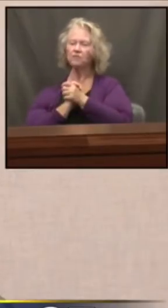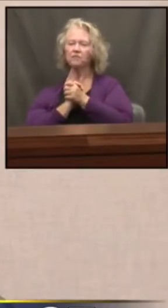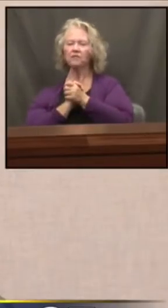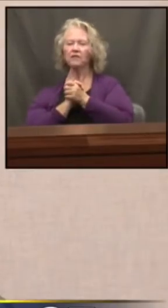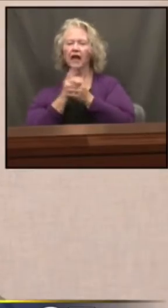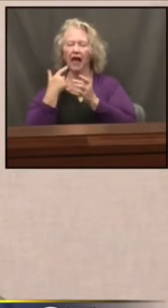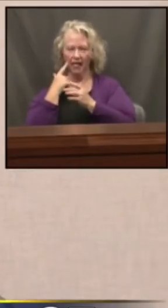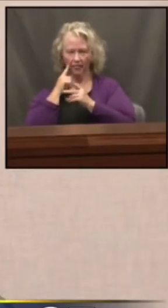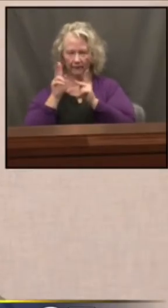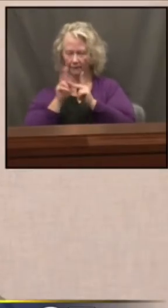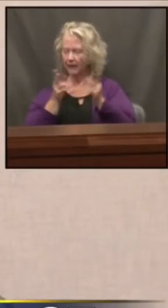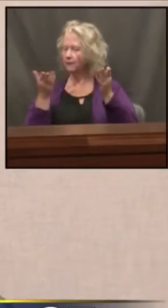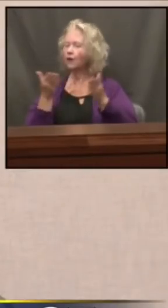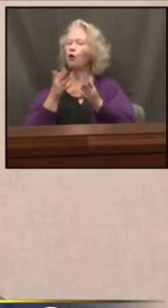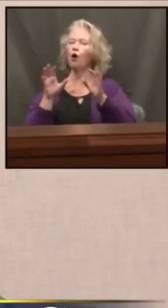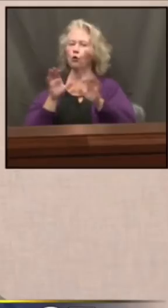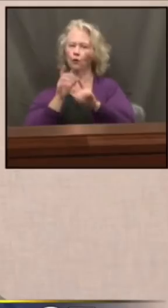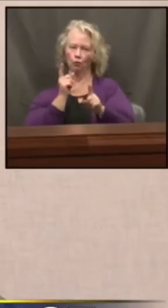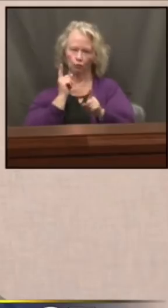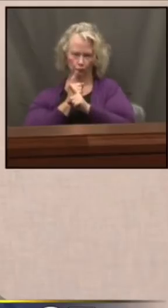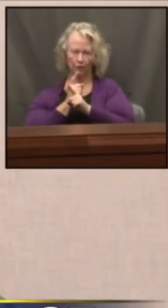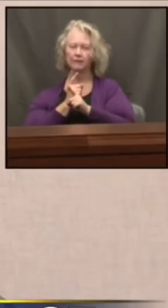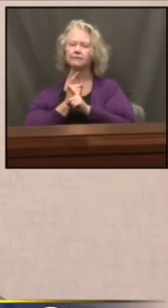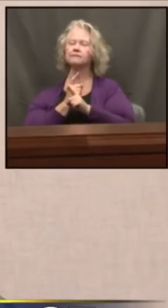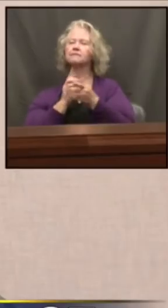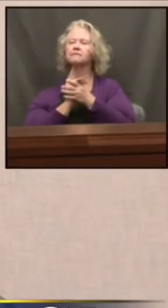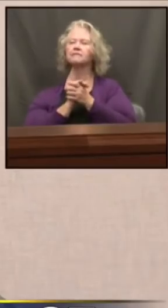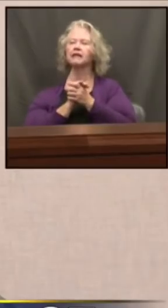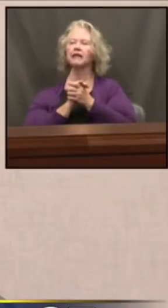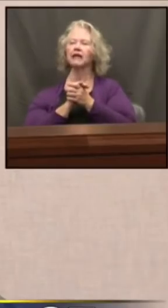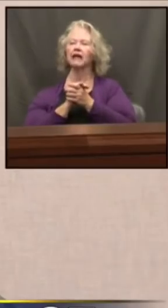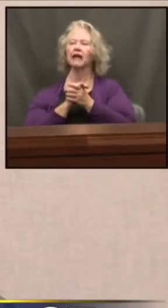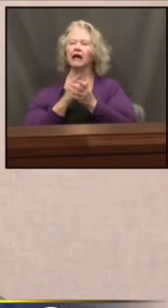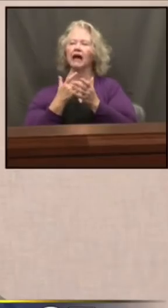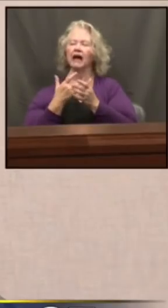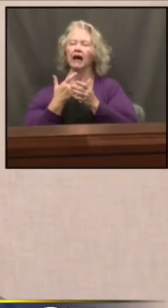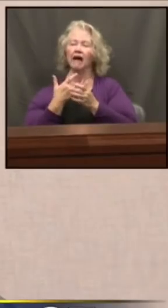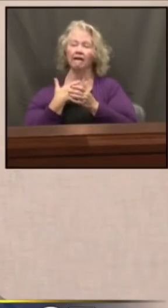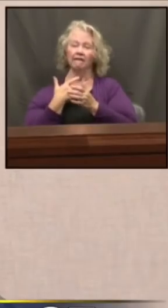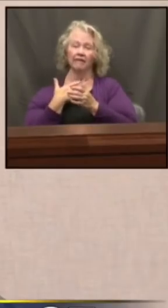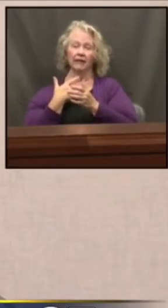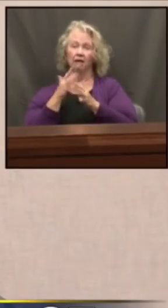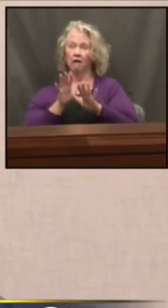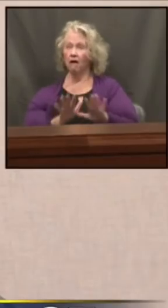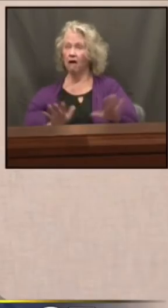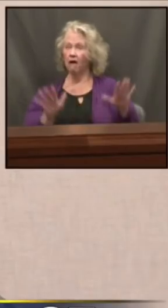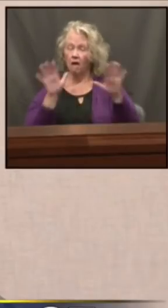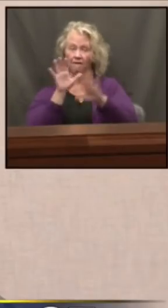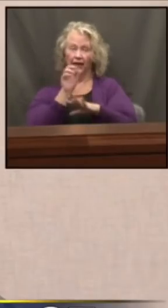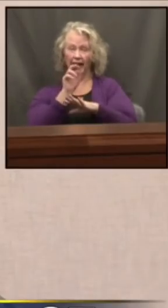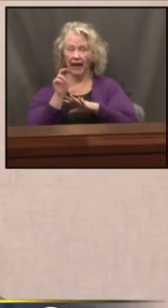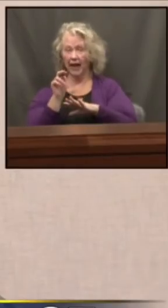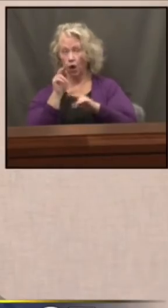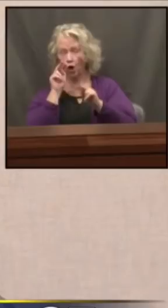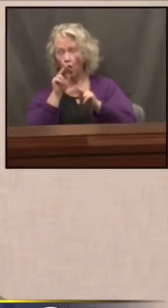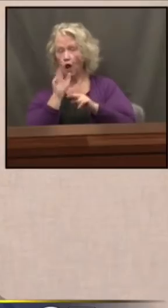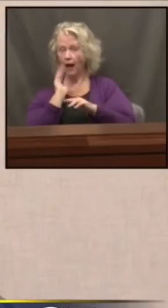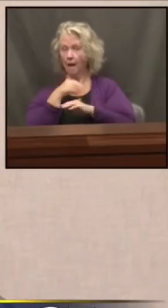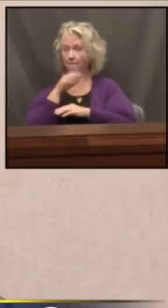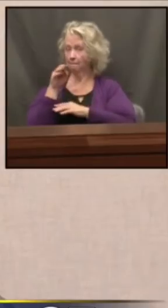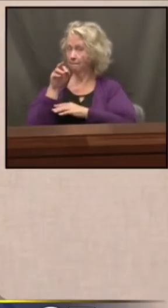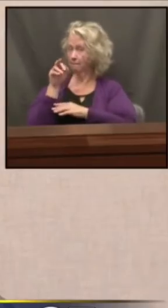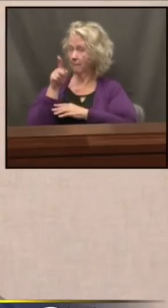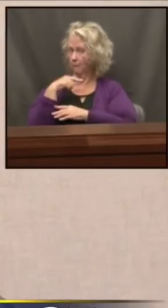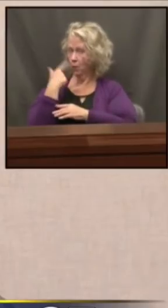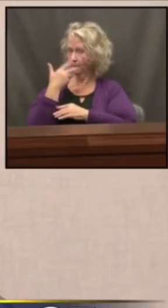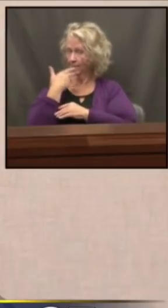people have been doing the right things. I think the overall map in the state of Connecticut is looking better than